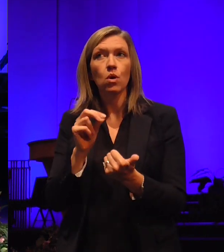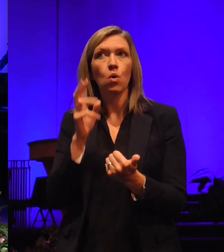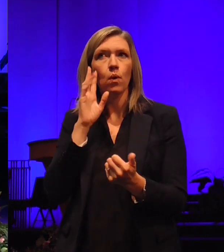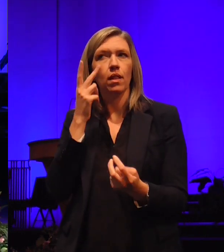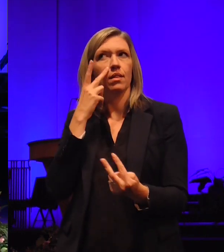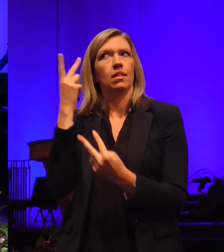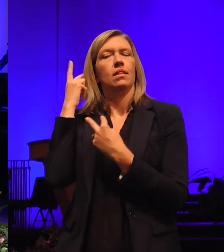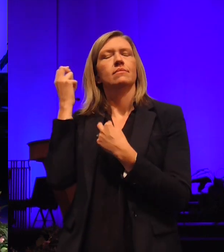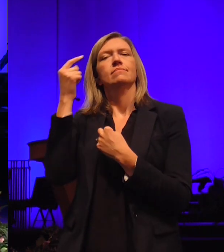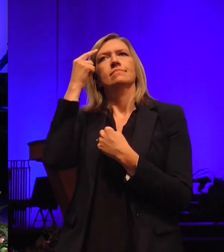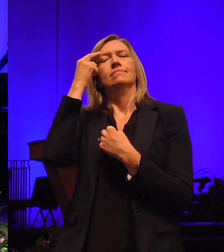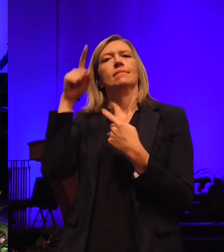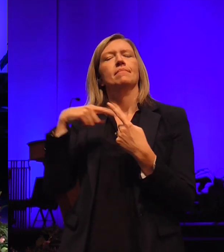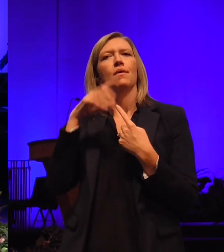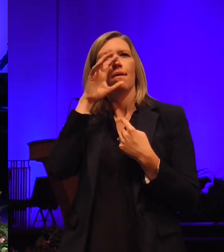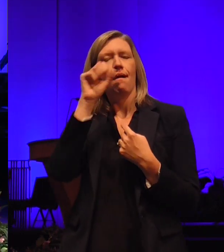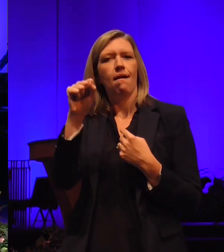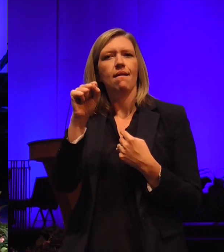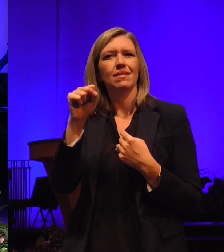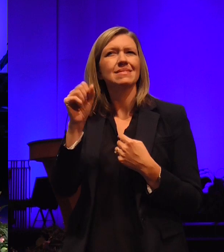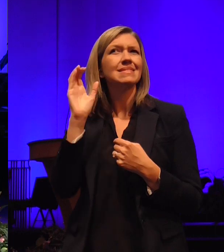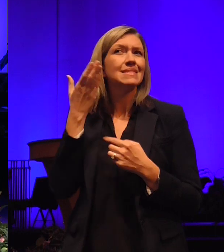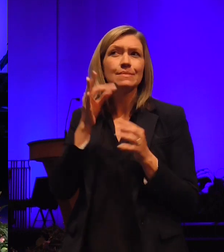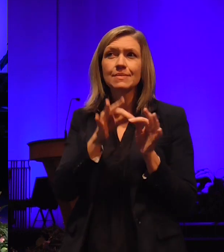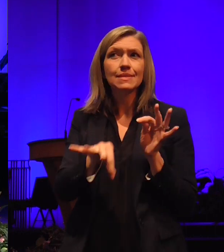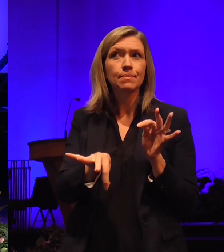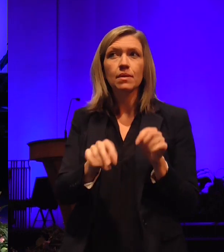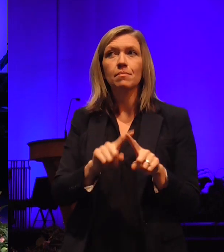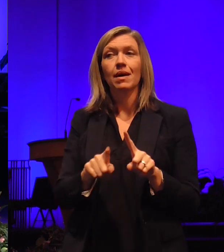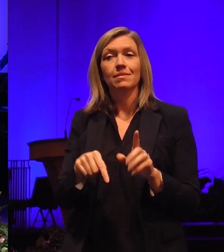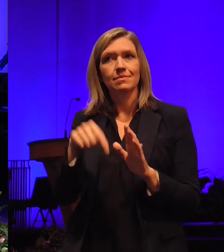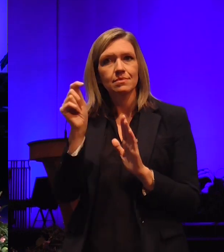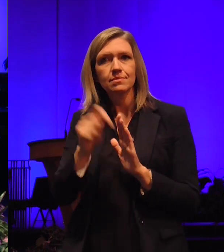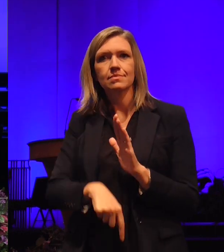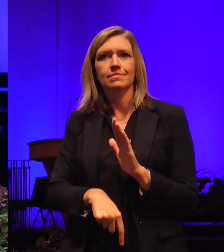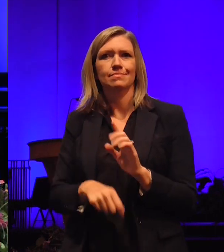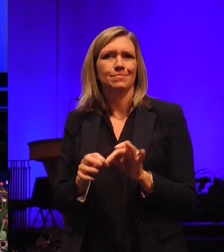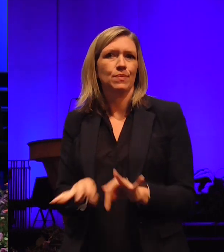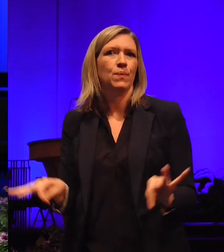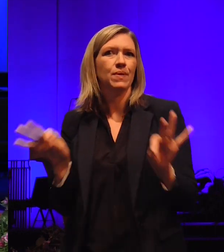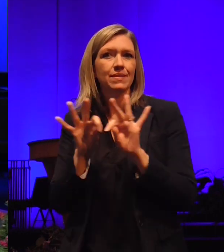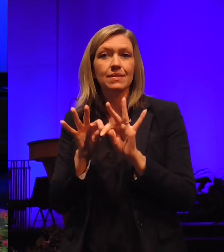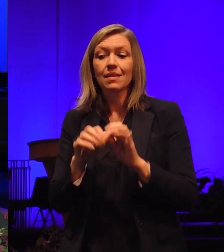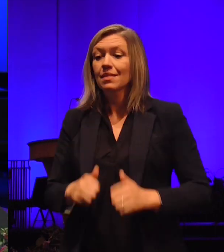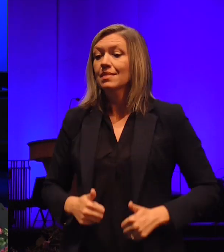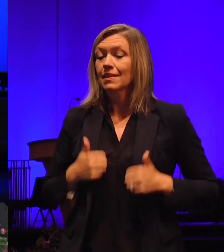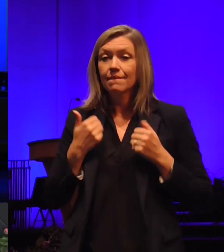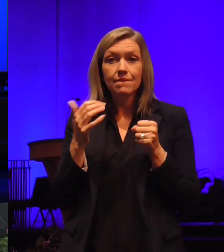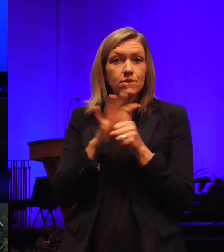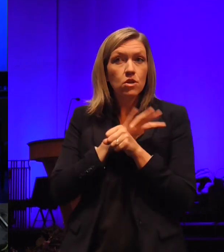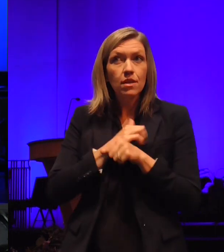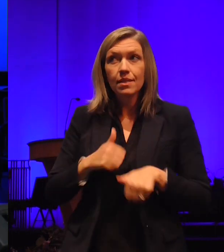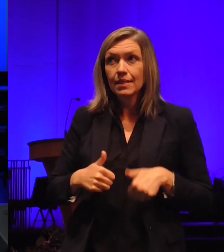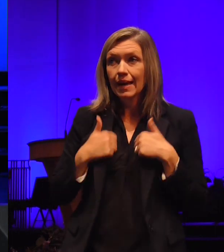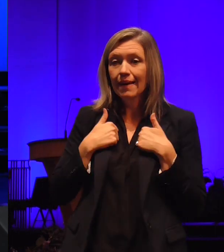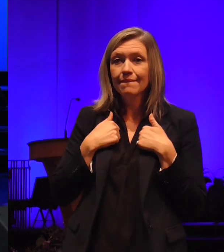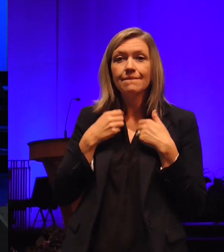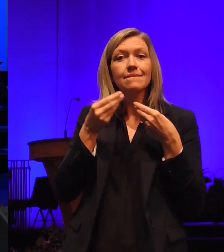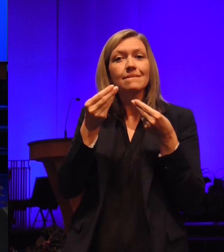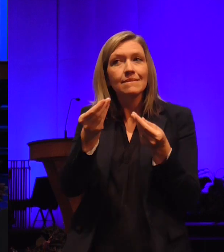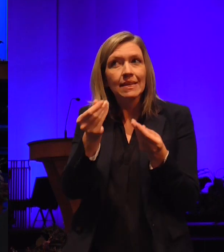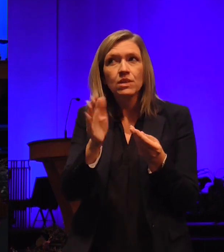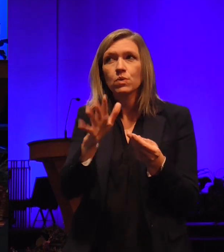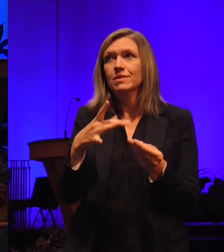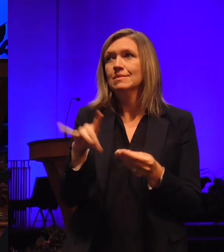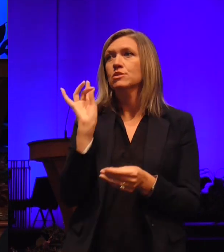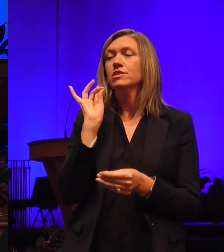And it sounds simple, but it's really profound. To live a full life, feed your spirit. To live a full